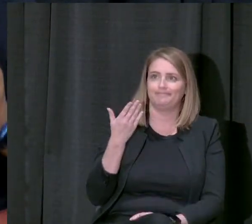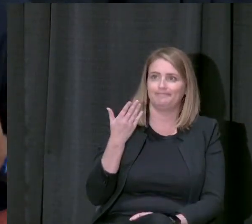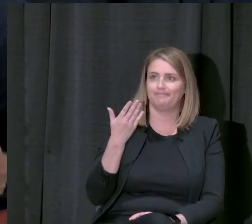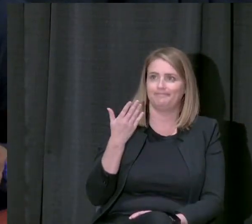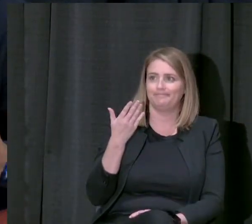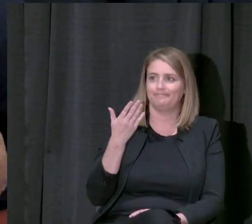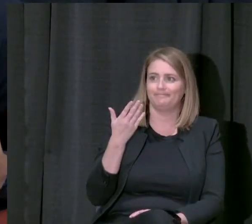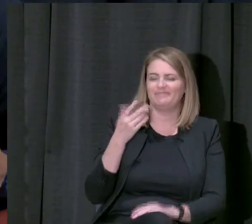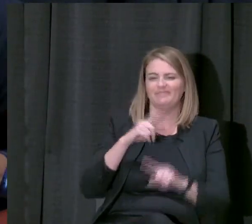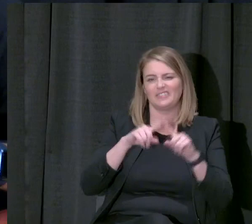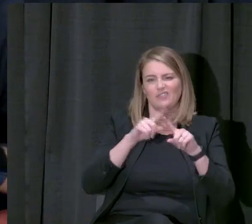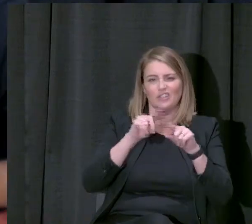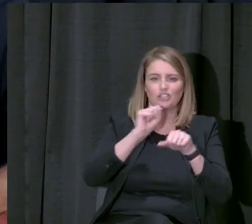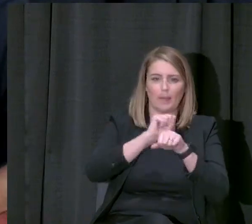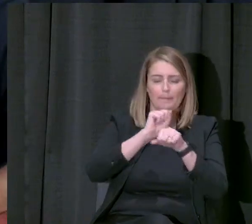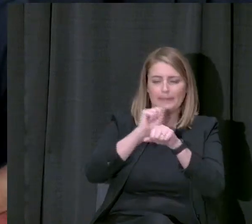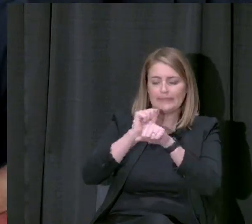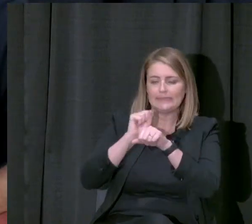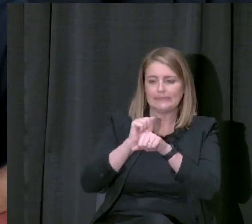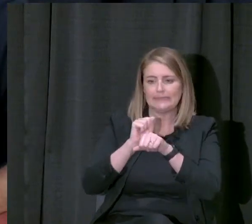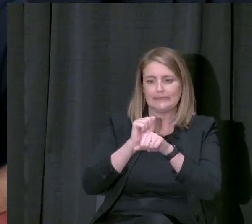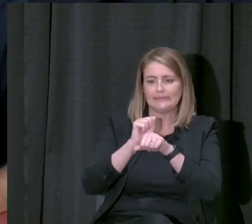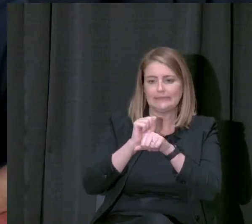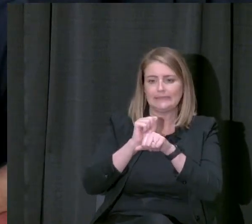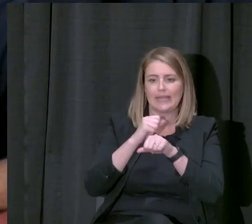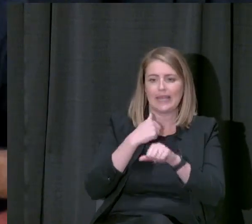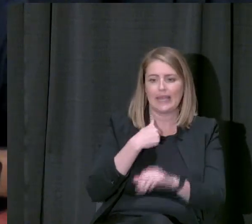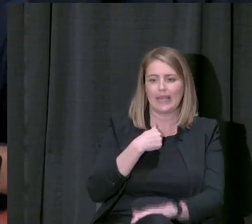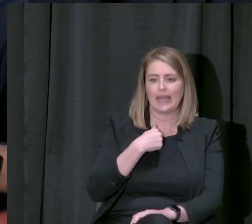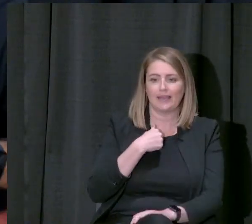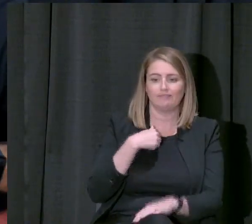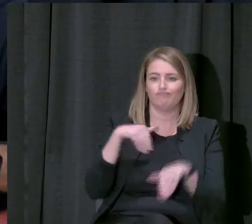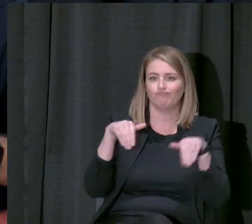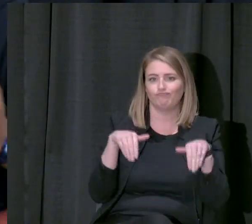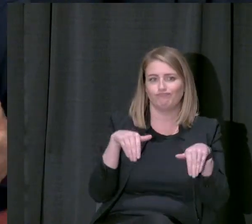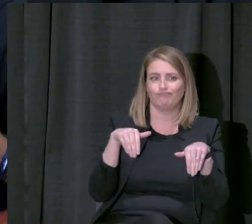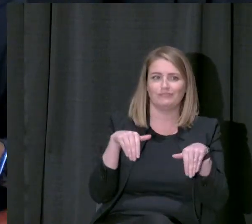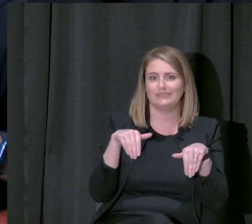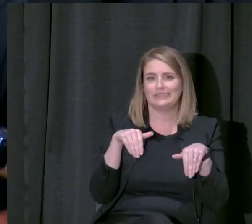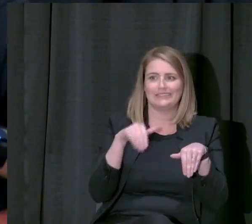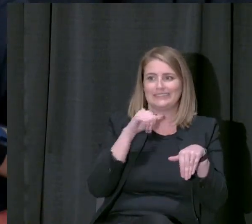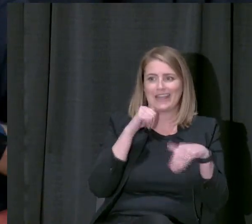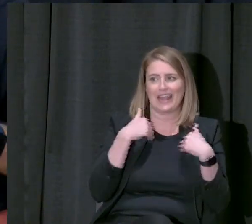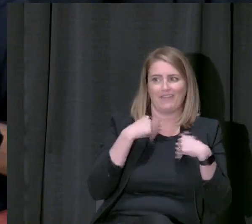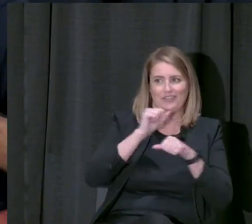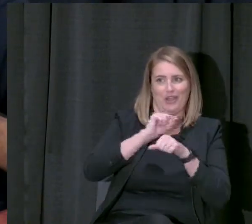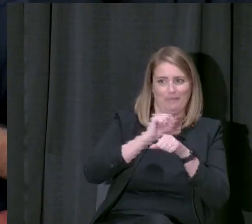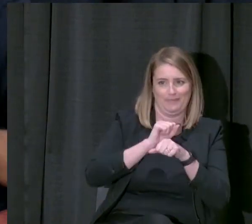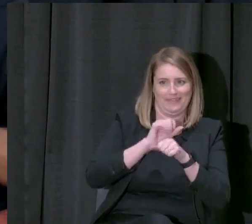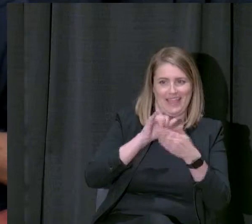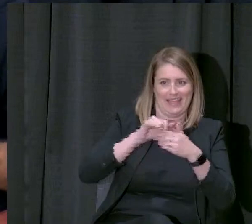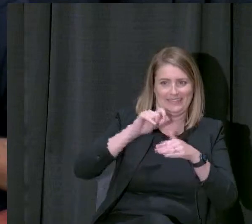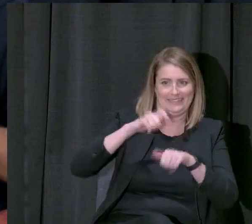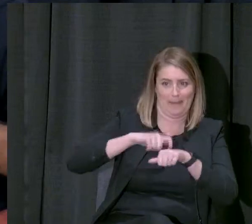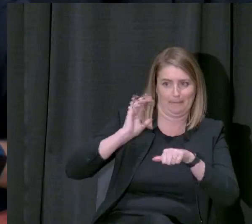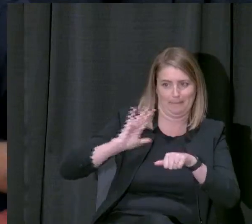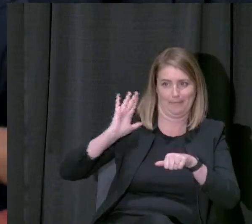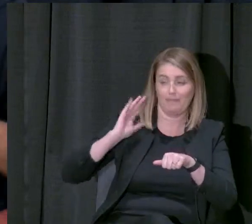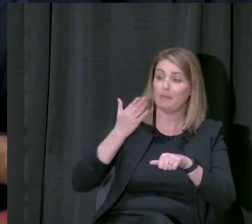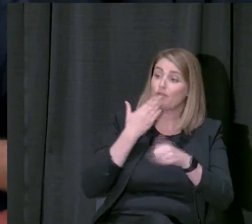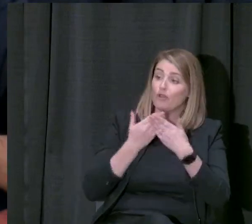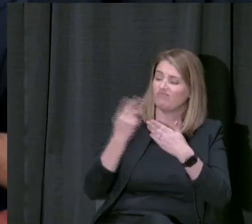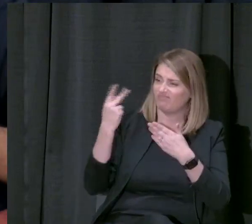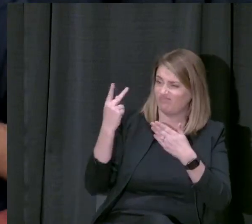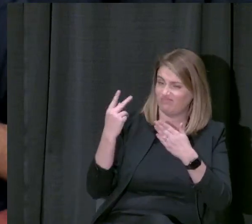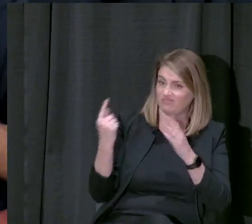was in between jobs, so to say, right? I was unemployed, and I thought, okay, it would be good for us to just meet up and have a chat